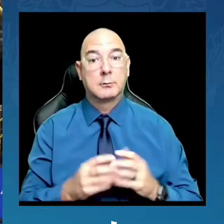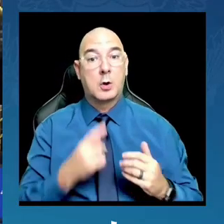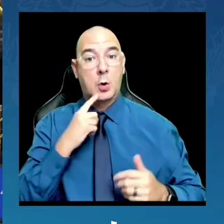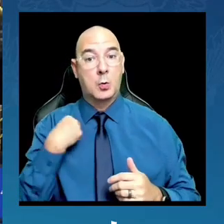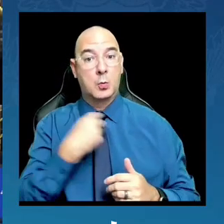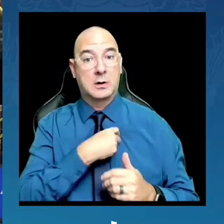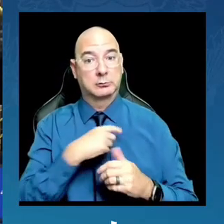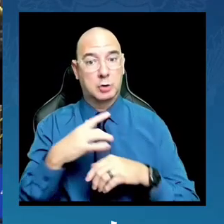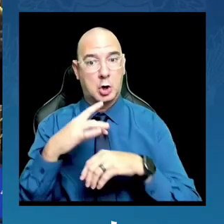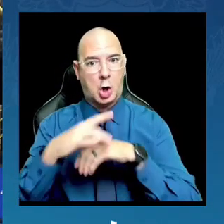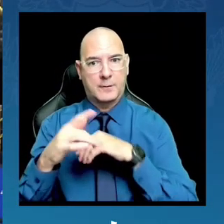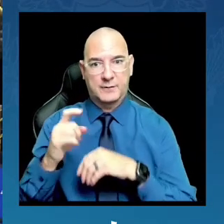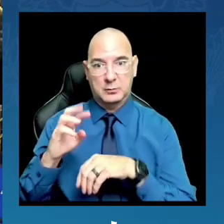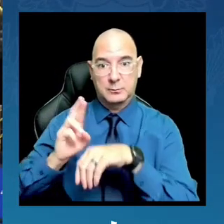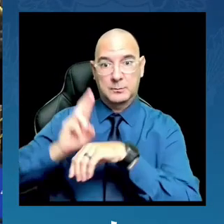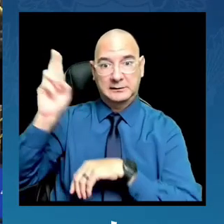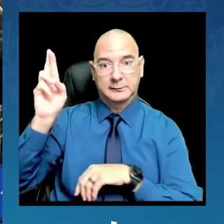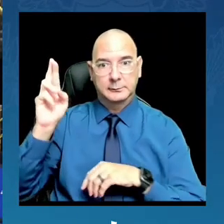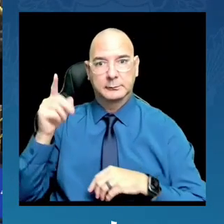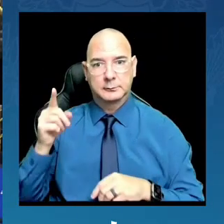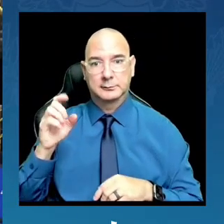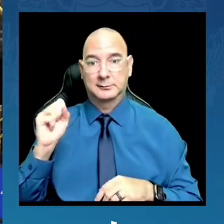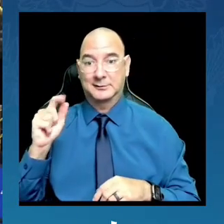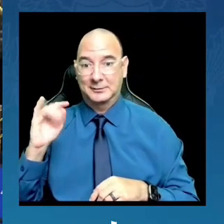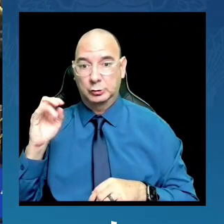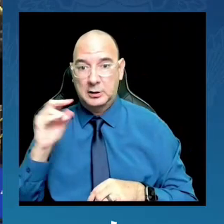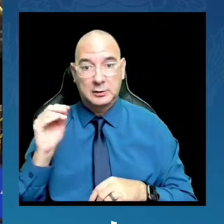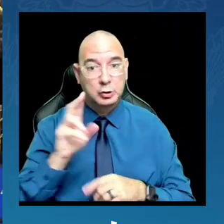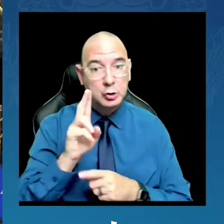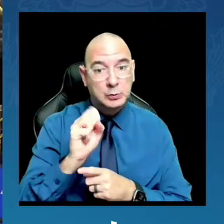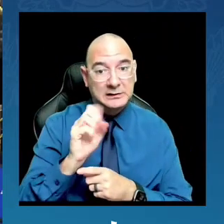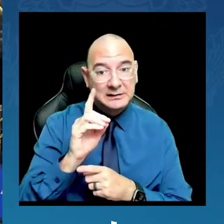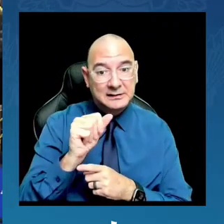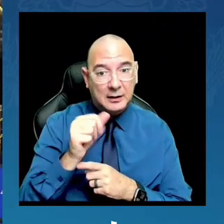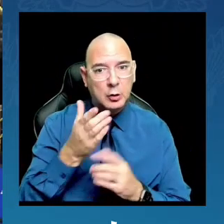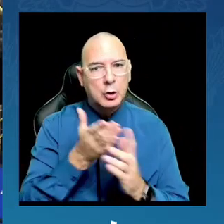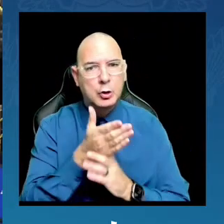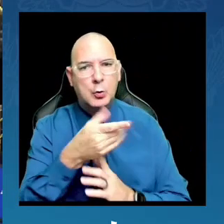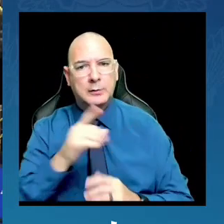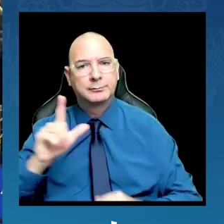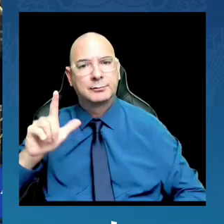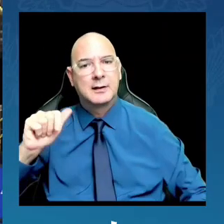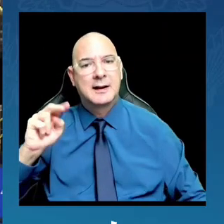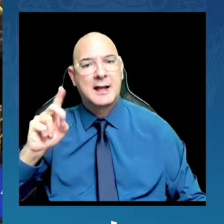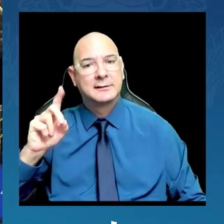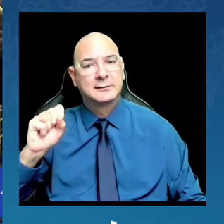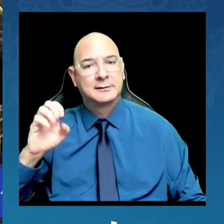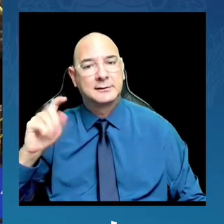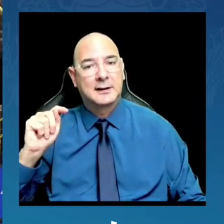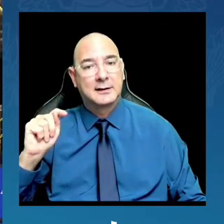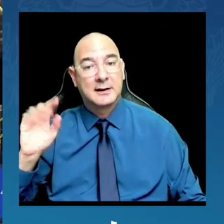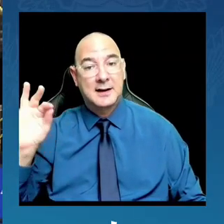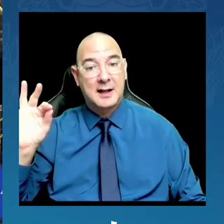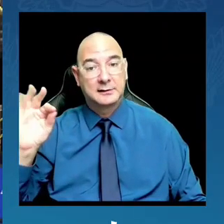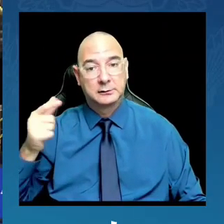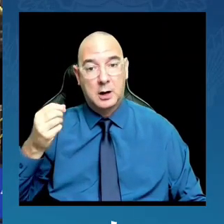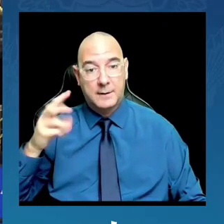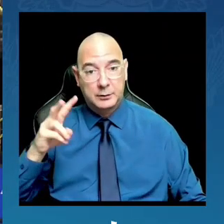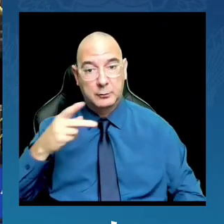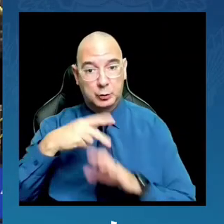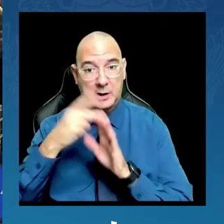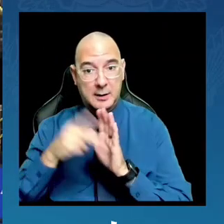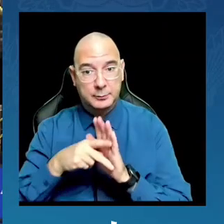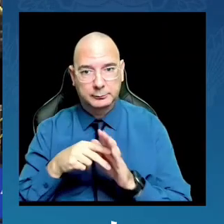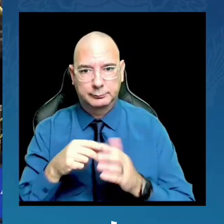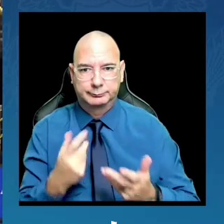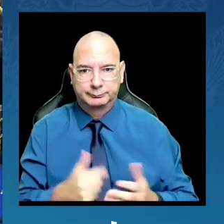the USGS through our Landsat.gov programs. Never without a website. Thank